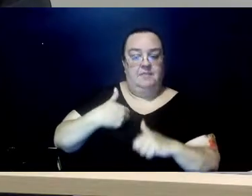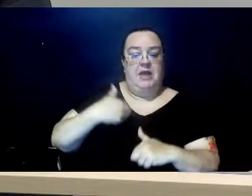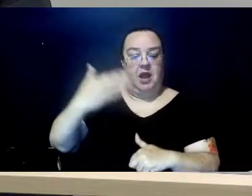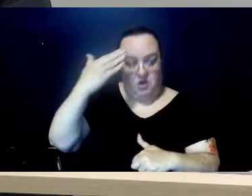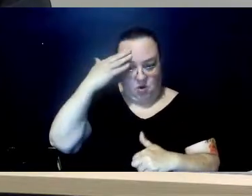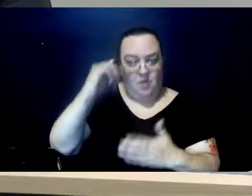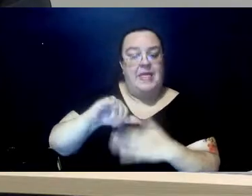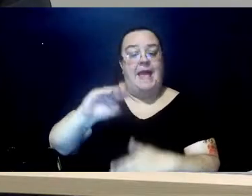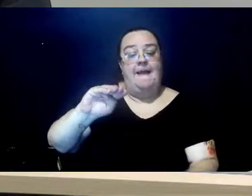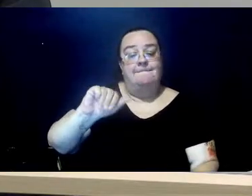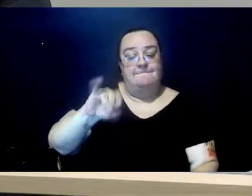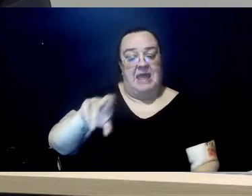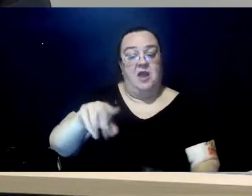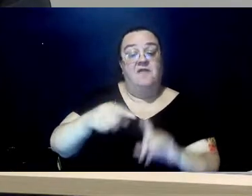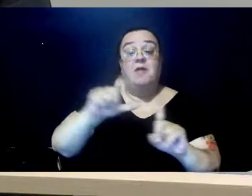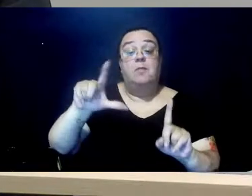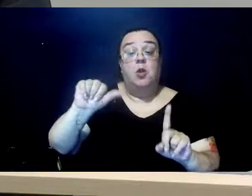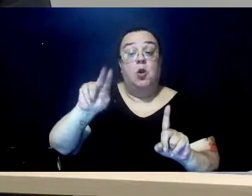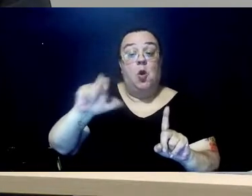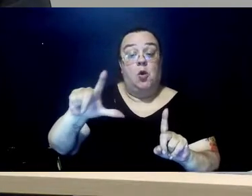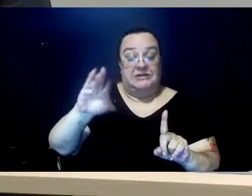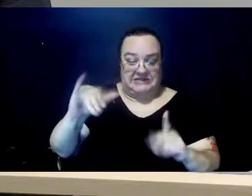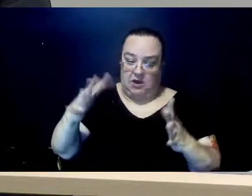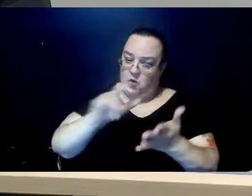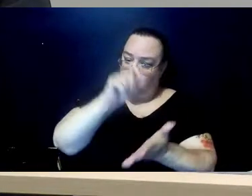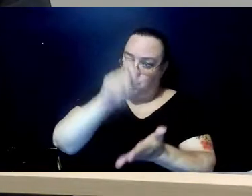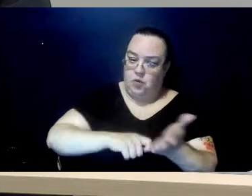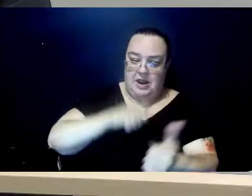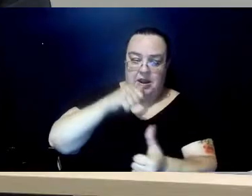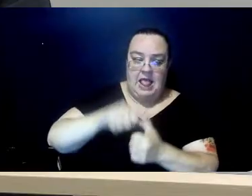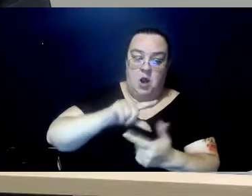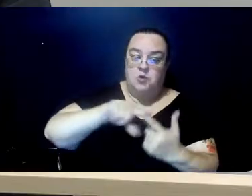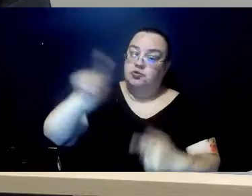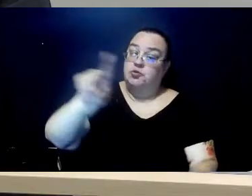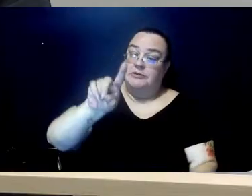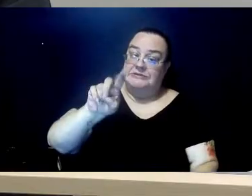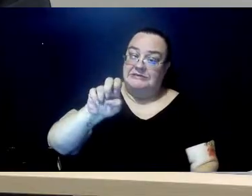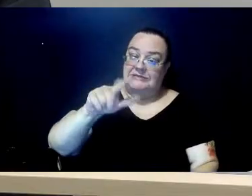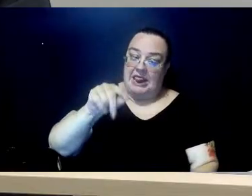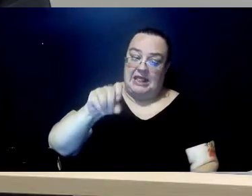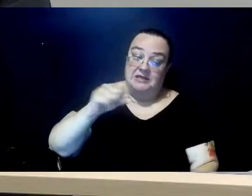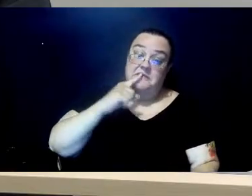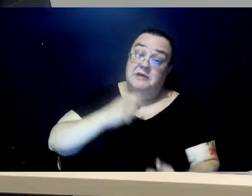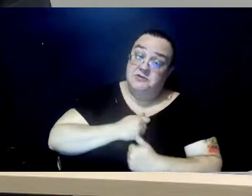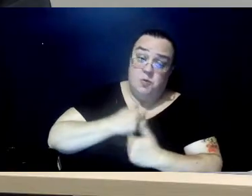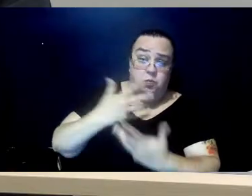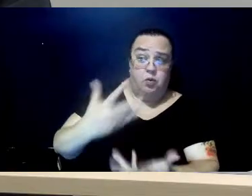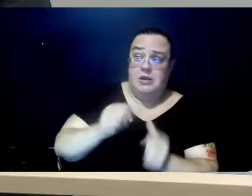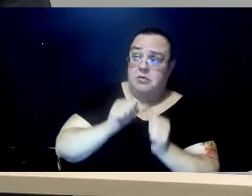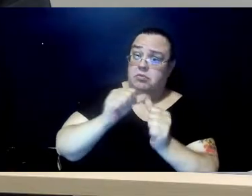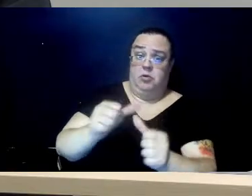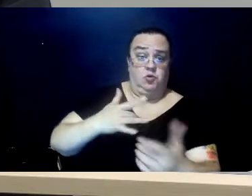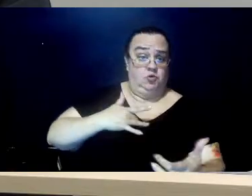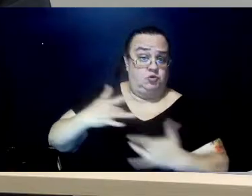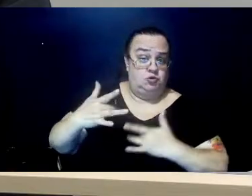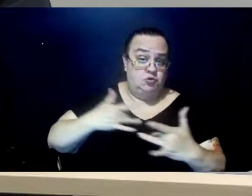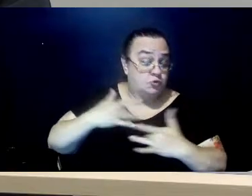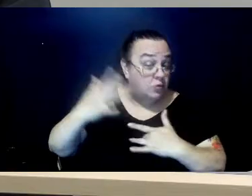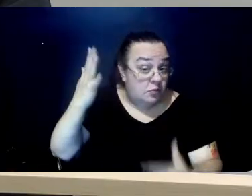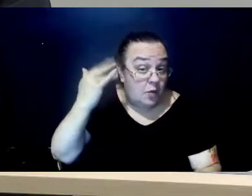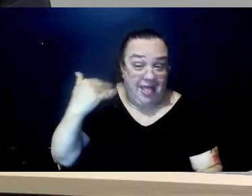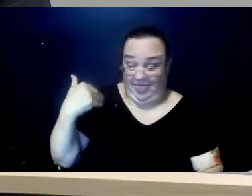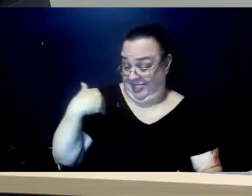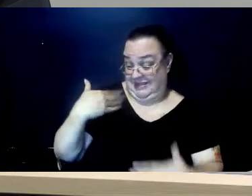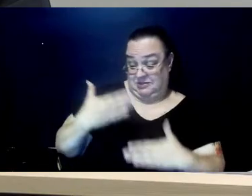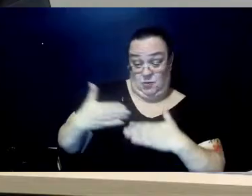already written a letter to a number of delegates to express their ongoing concern, because this weekend was not the